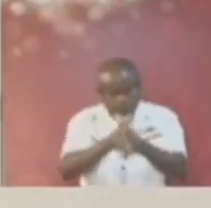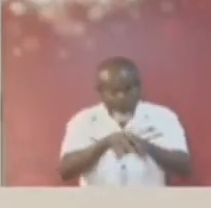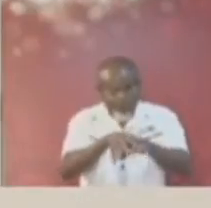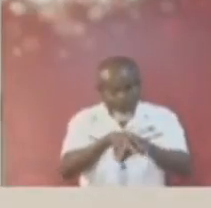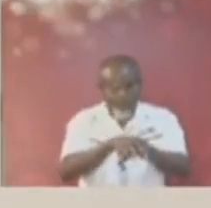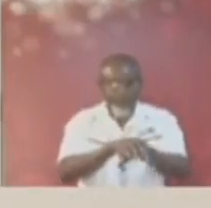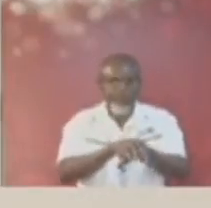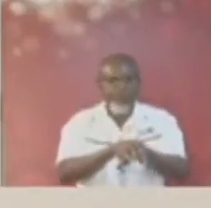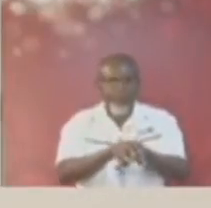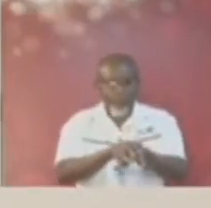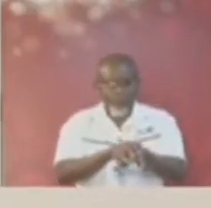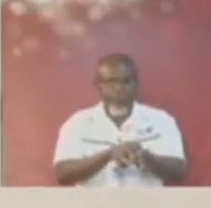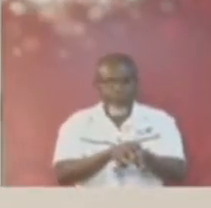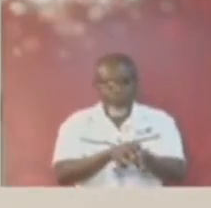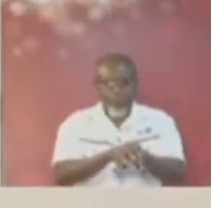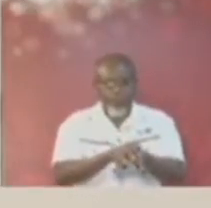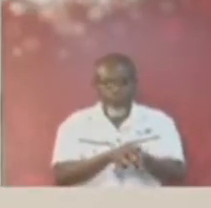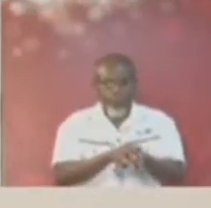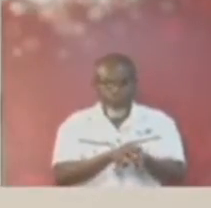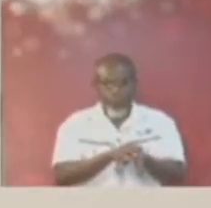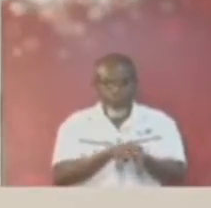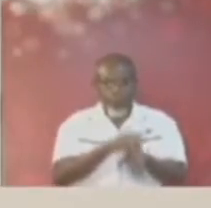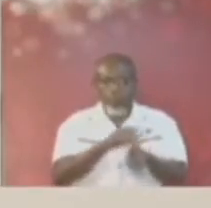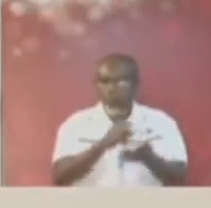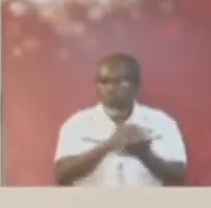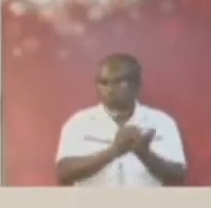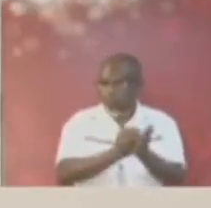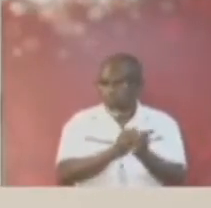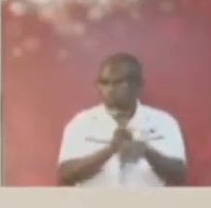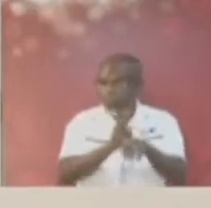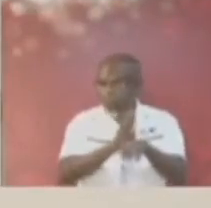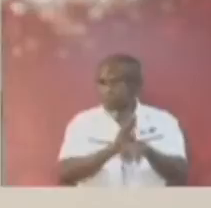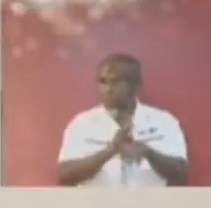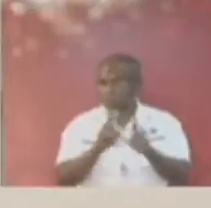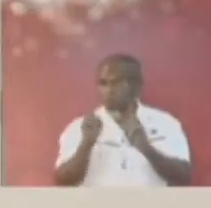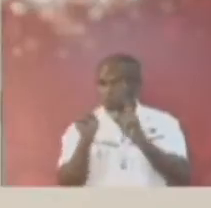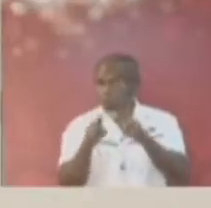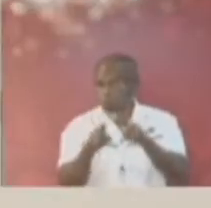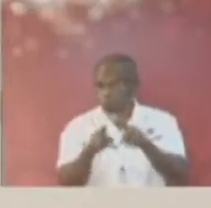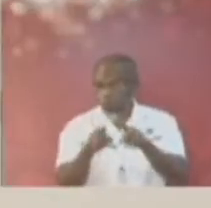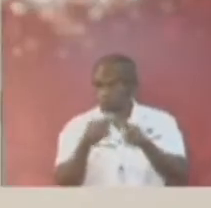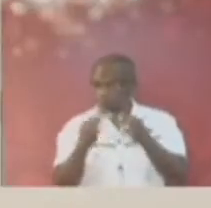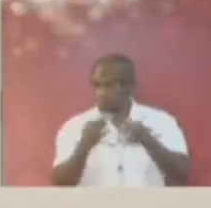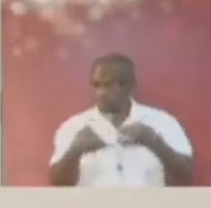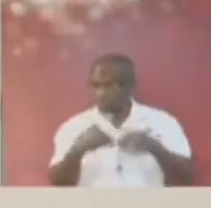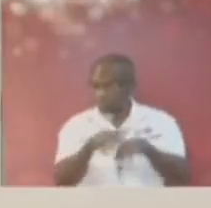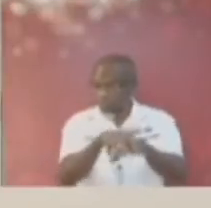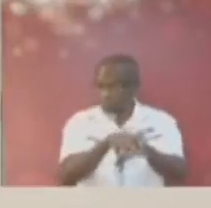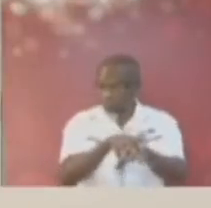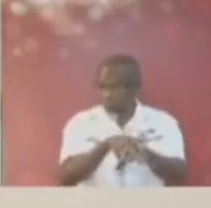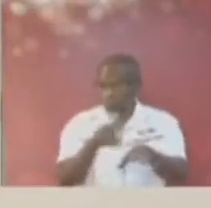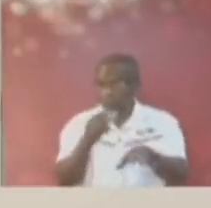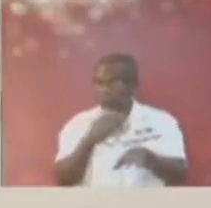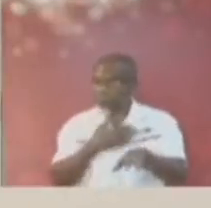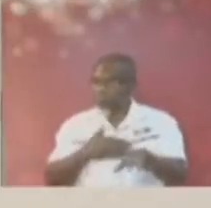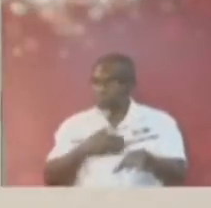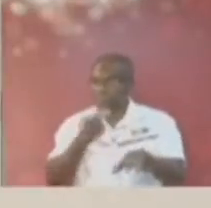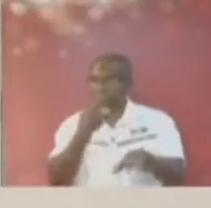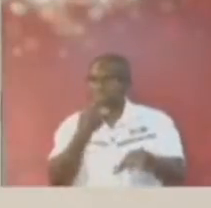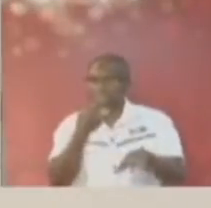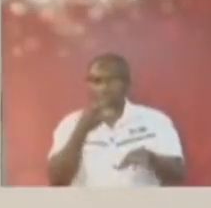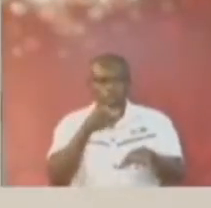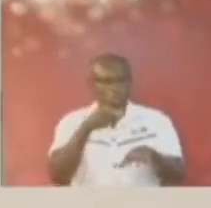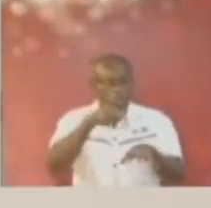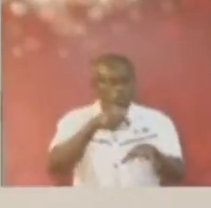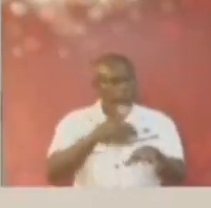your gloves and sanitize your hands, and we endorse that. That is exactly what should be done. We do not encourage the use of